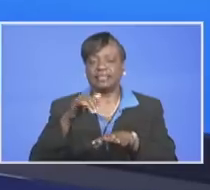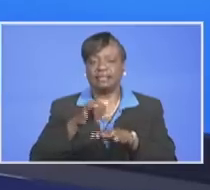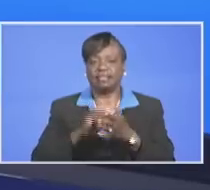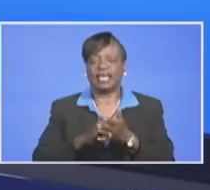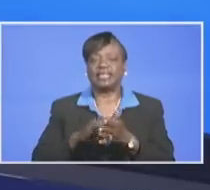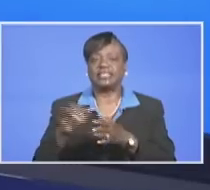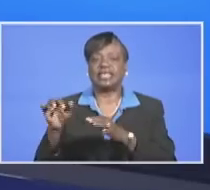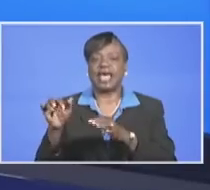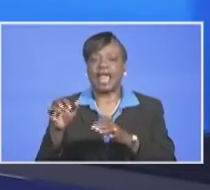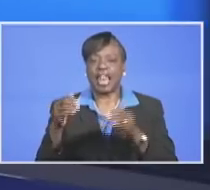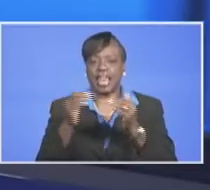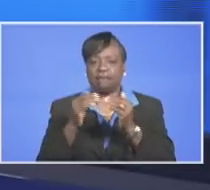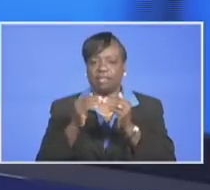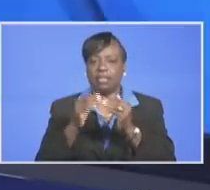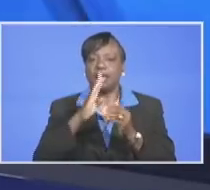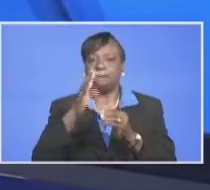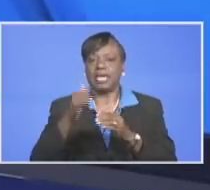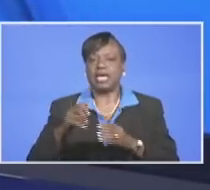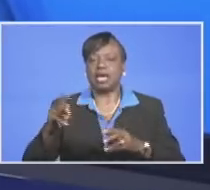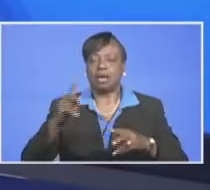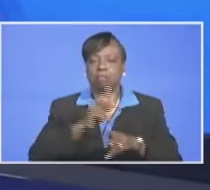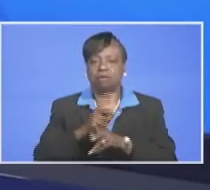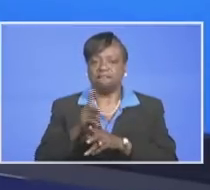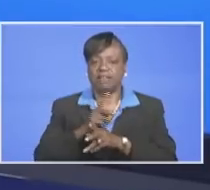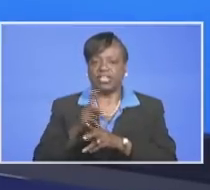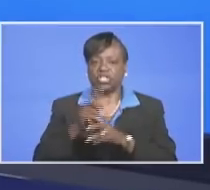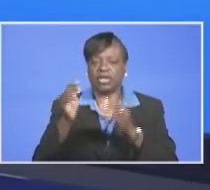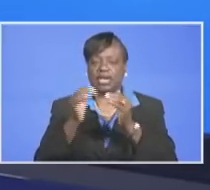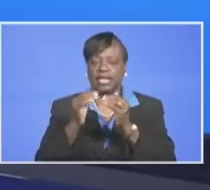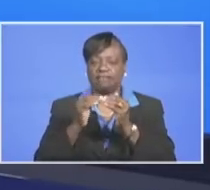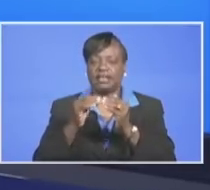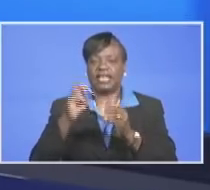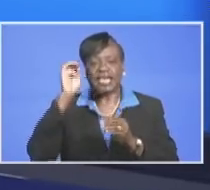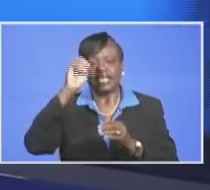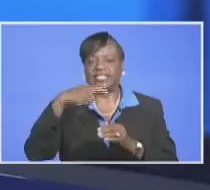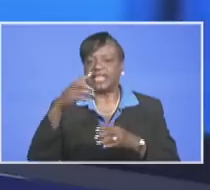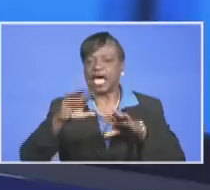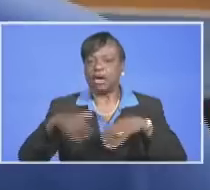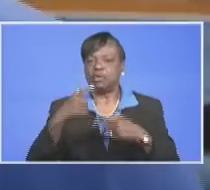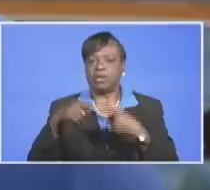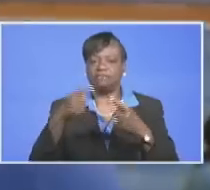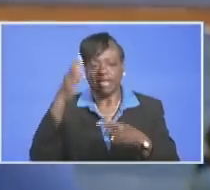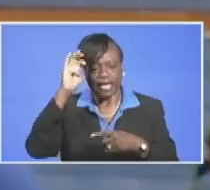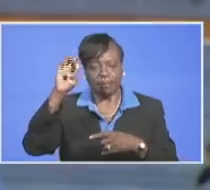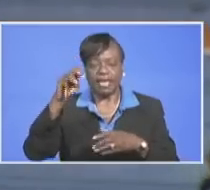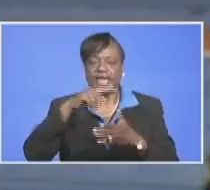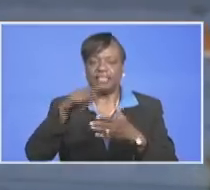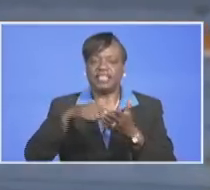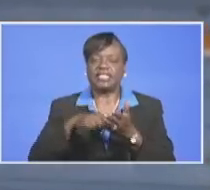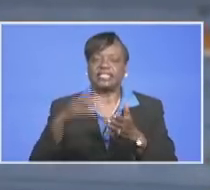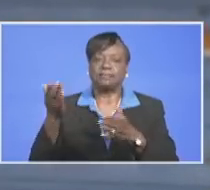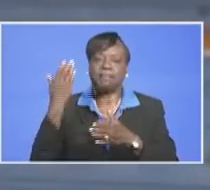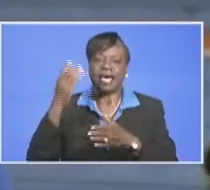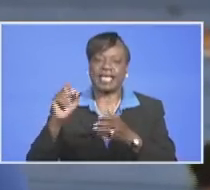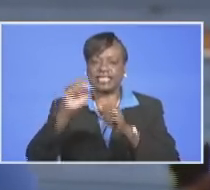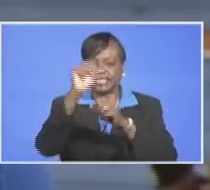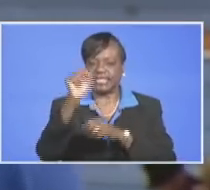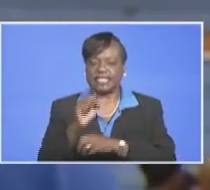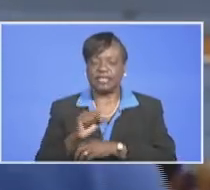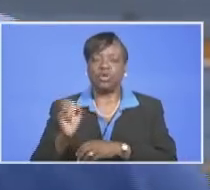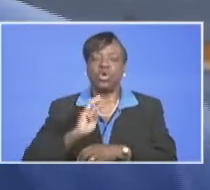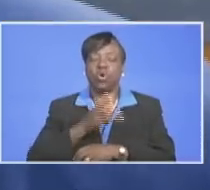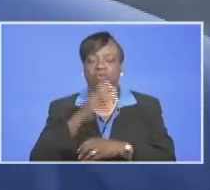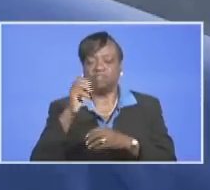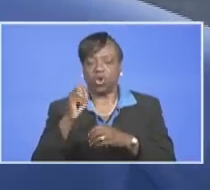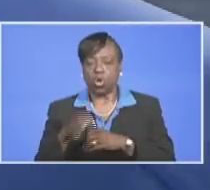professional player, Ferguson also spoke about how it went for him this past season. We lost in the first round of playoffs, but I